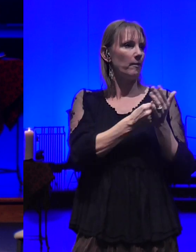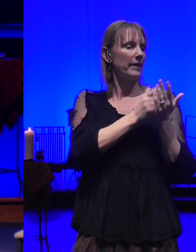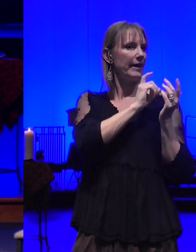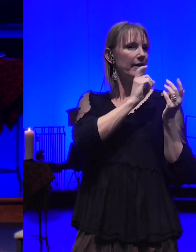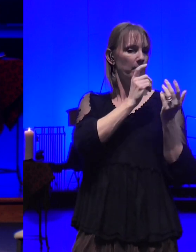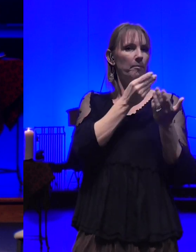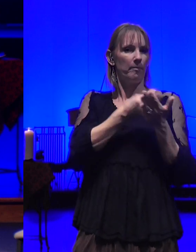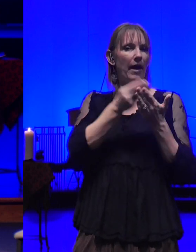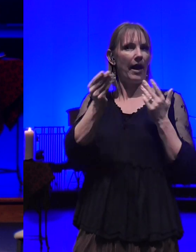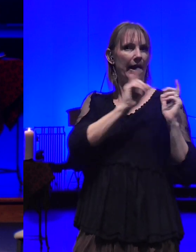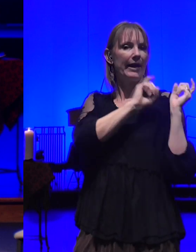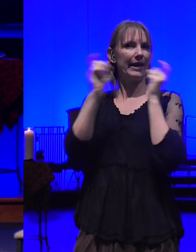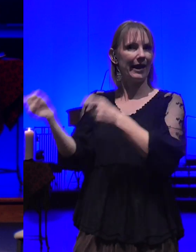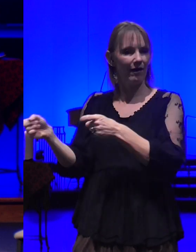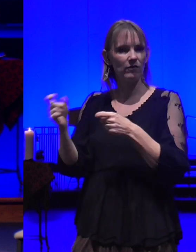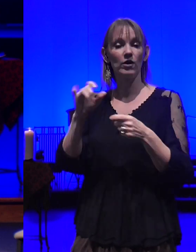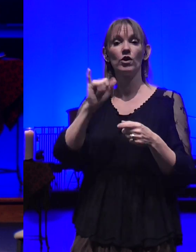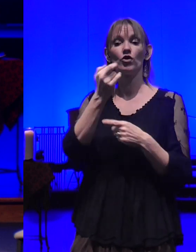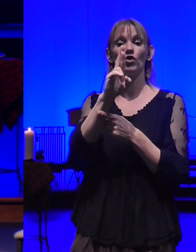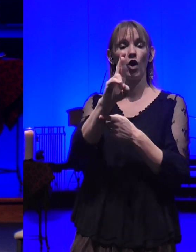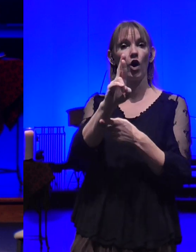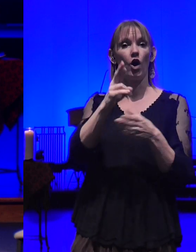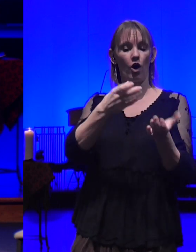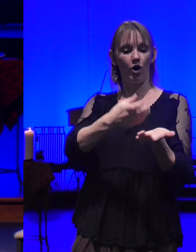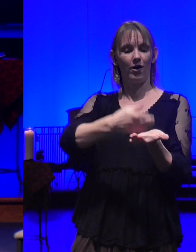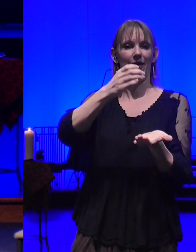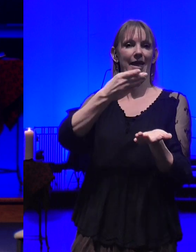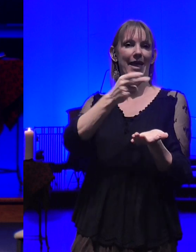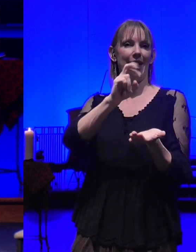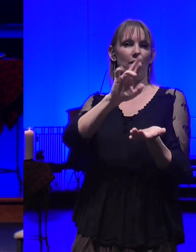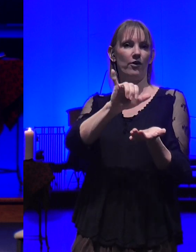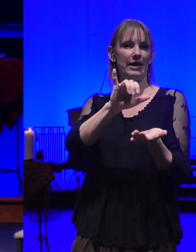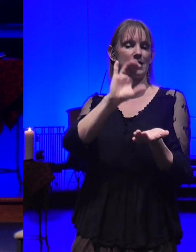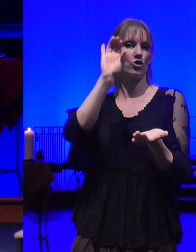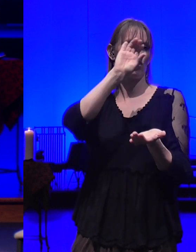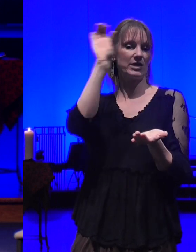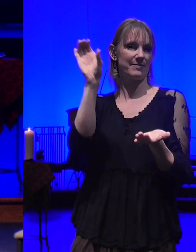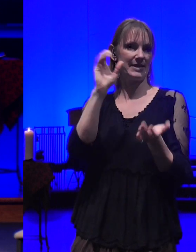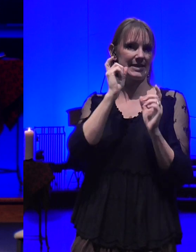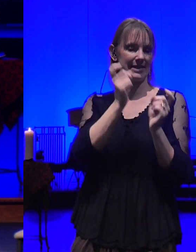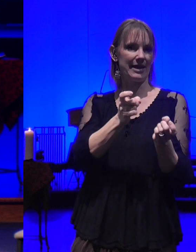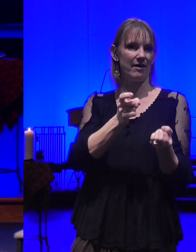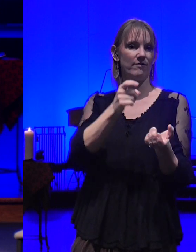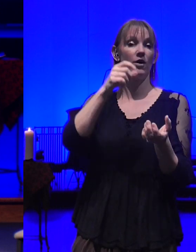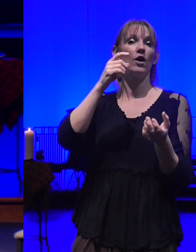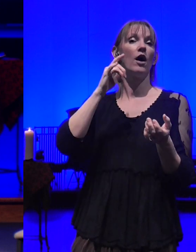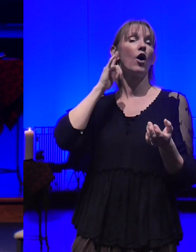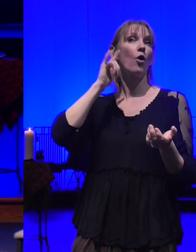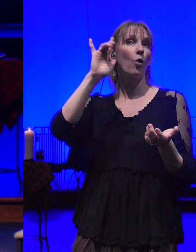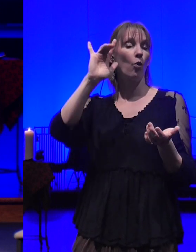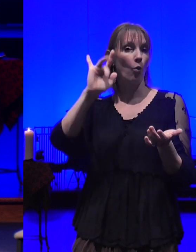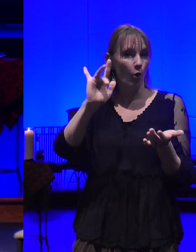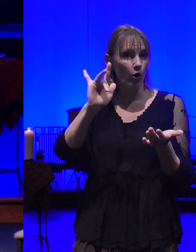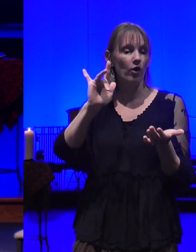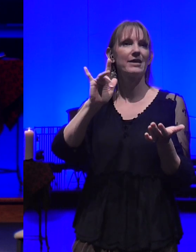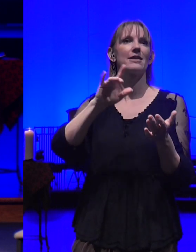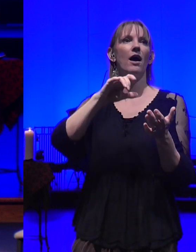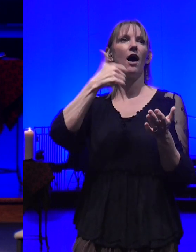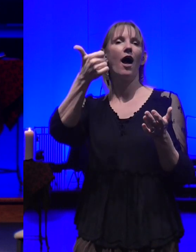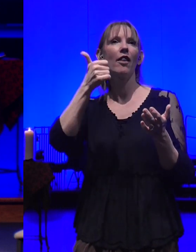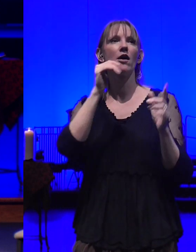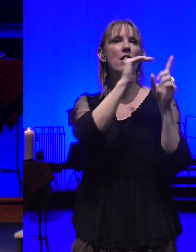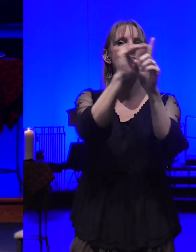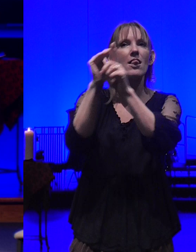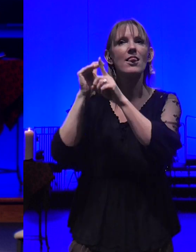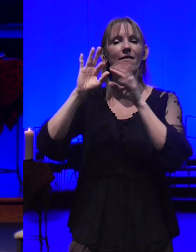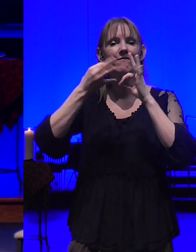Harry. And so they got a jar, and they put a label on it, Harry's Christmas present. And they both put those quarters in there, and then they started